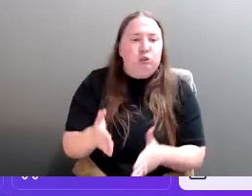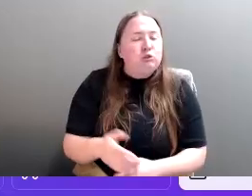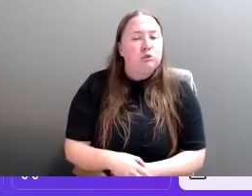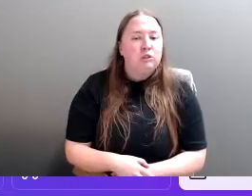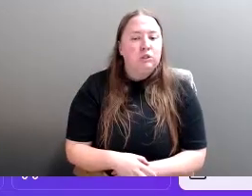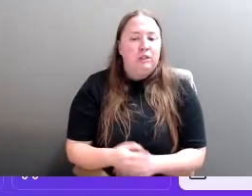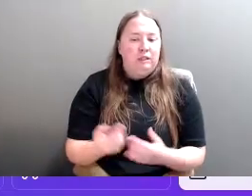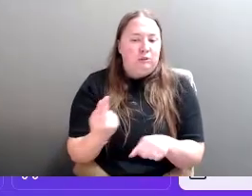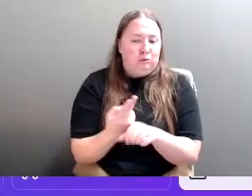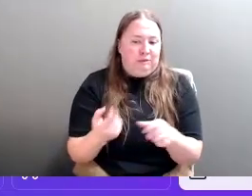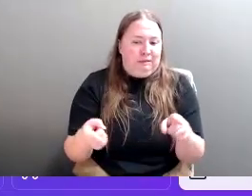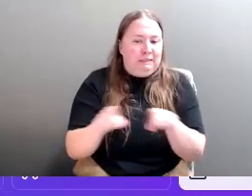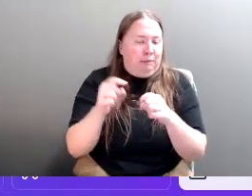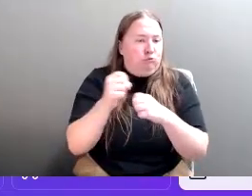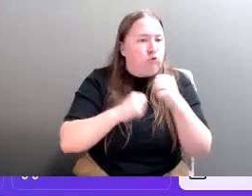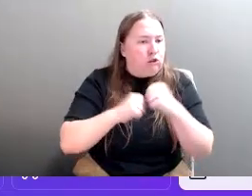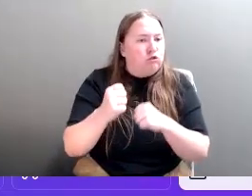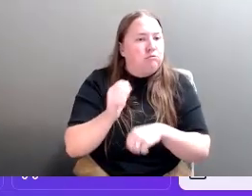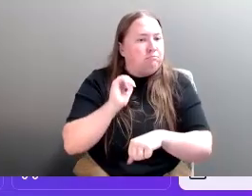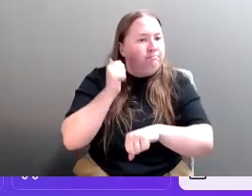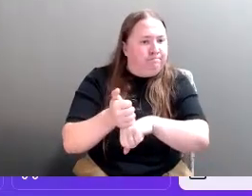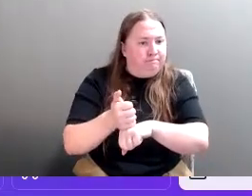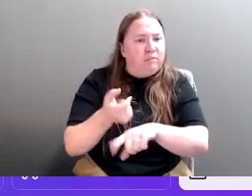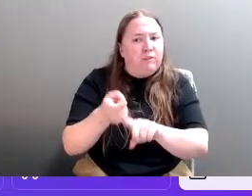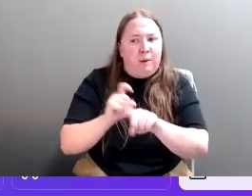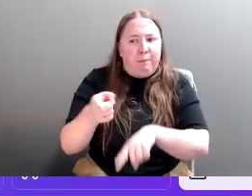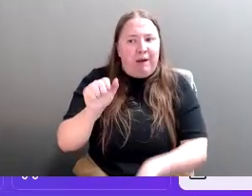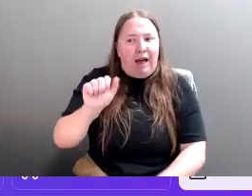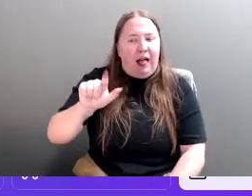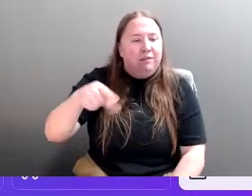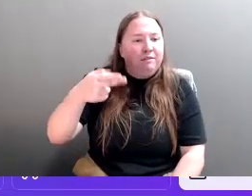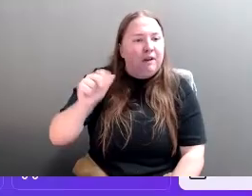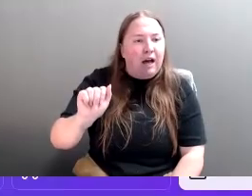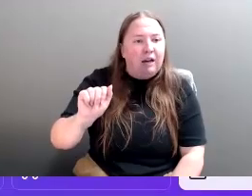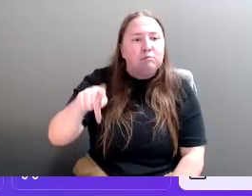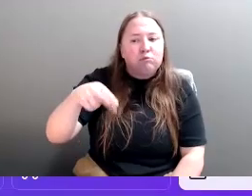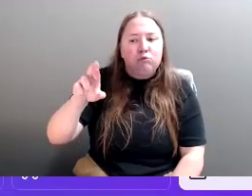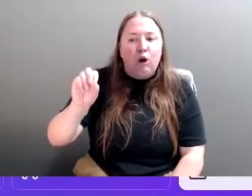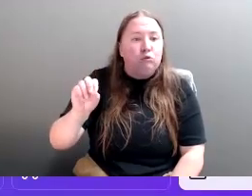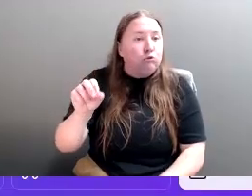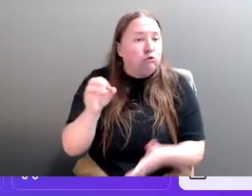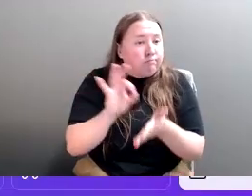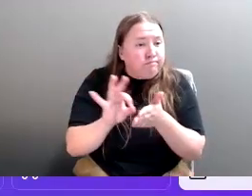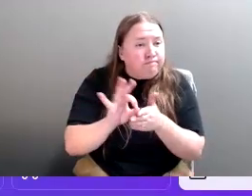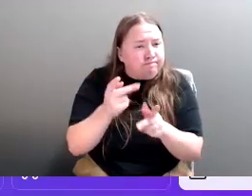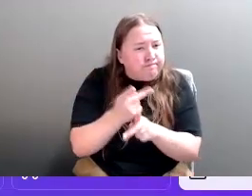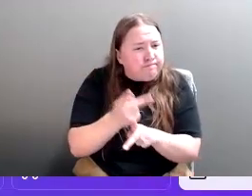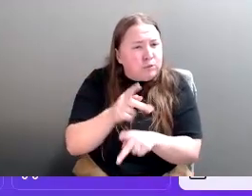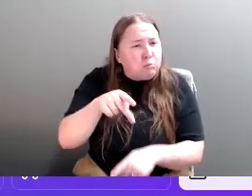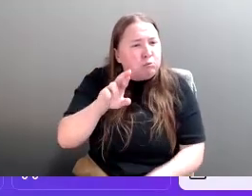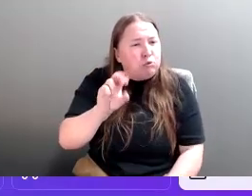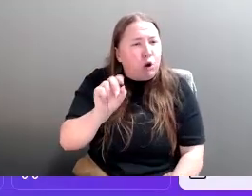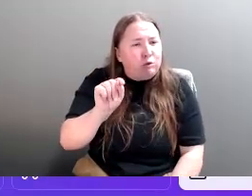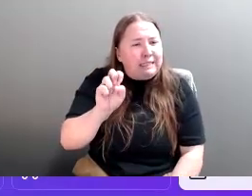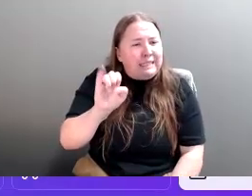same infrastructure built upon it, of course, to then map proteins because it's very hard for humans with the amount